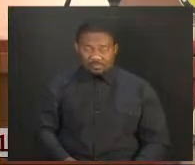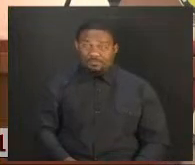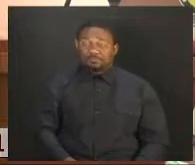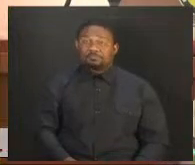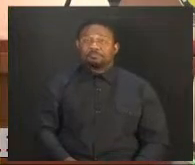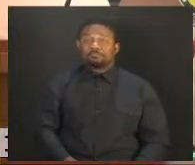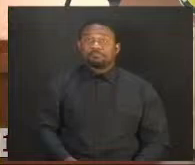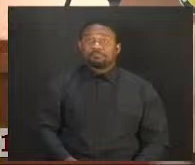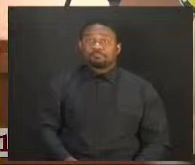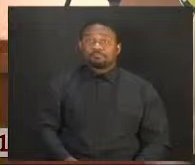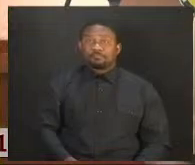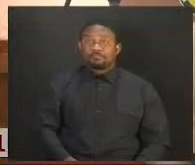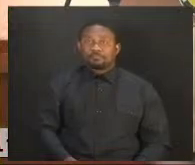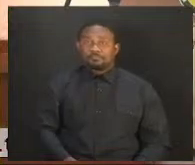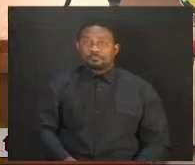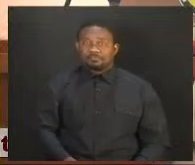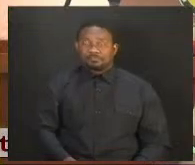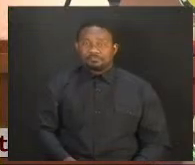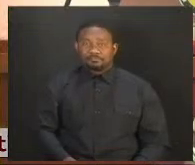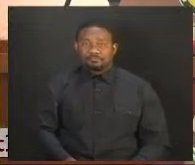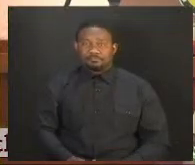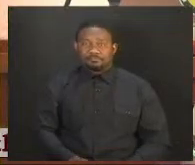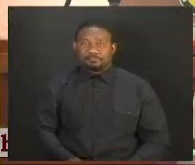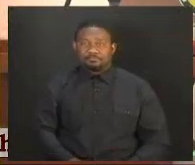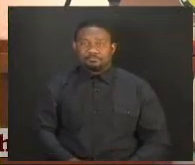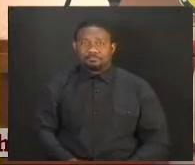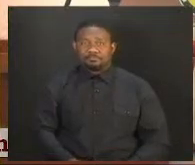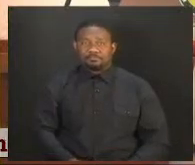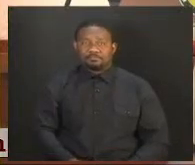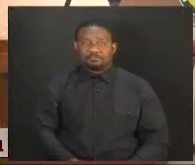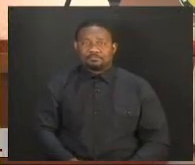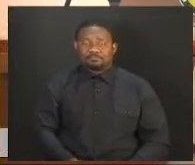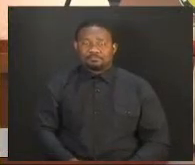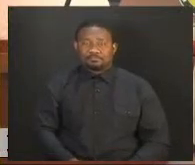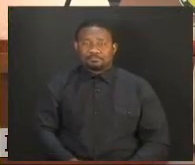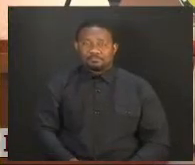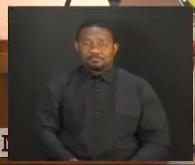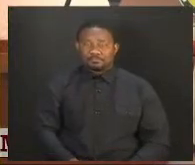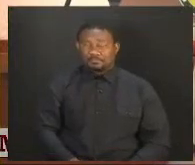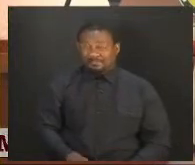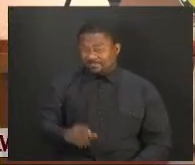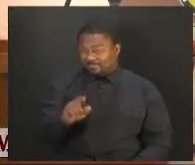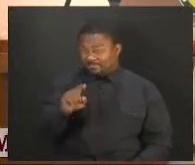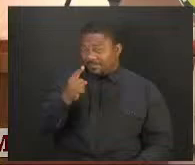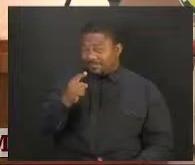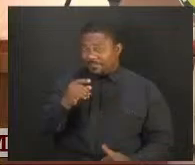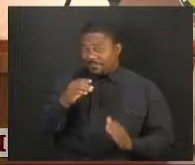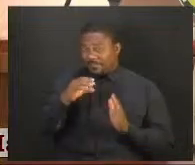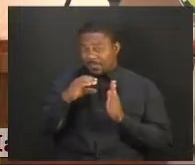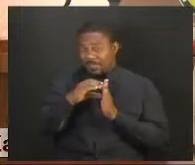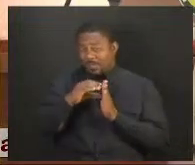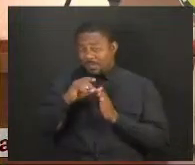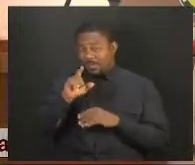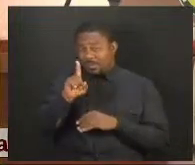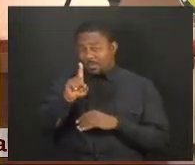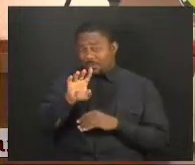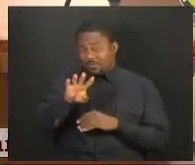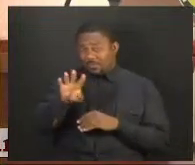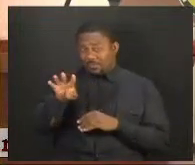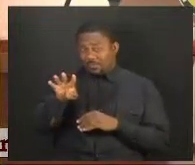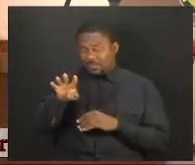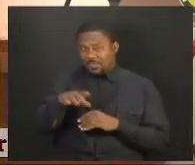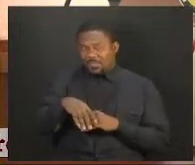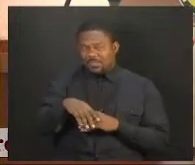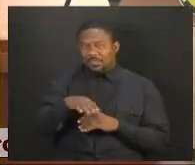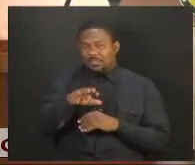Mr. Speaker, if that can be corrected. And then the first paragraph at column 144, Fidel